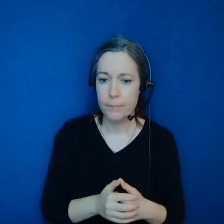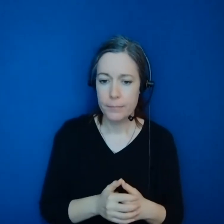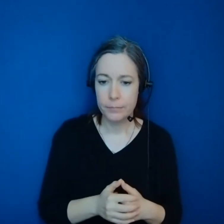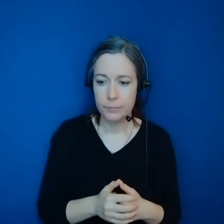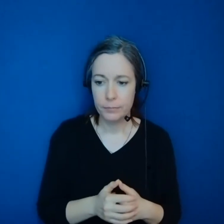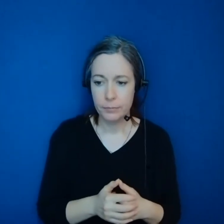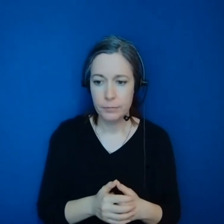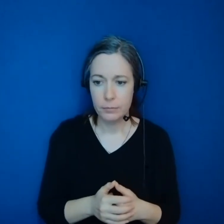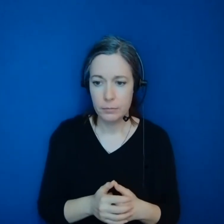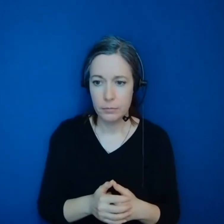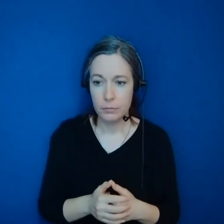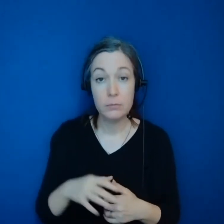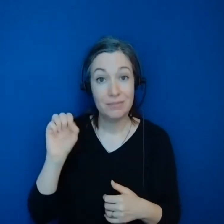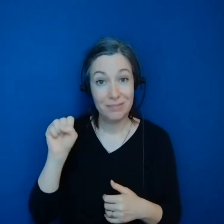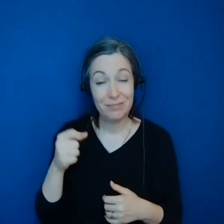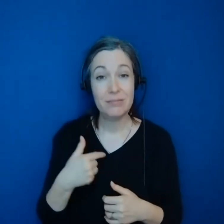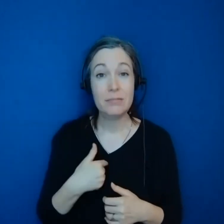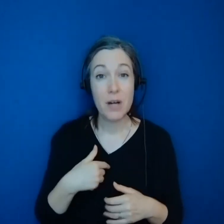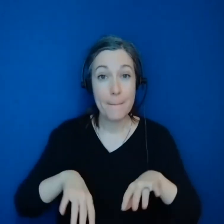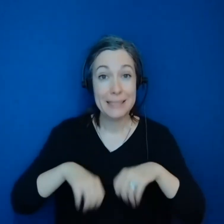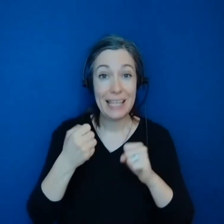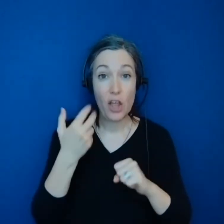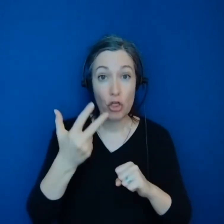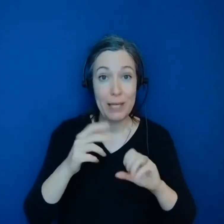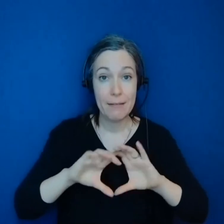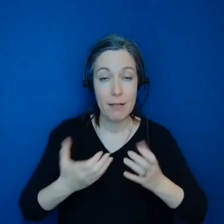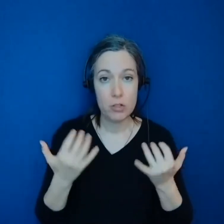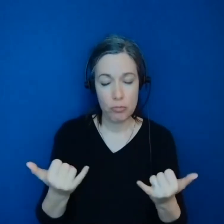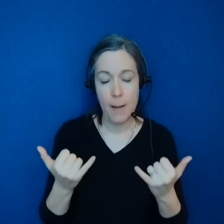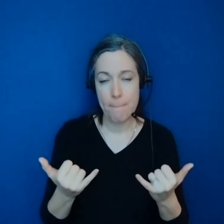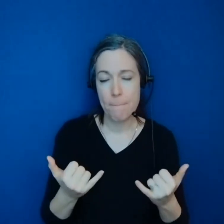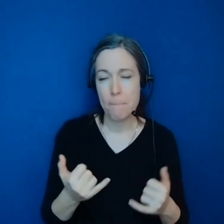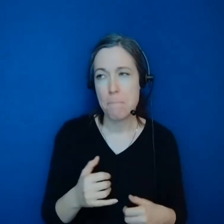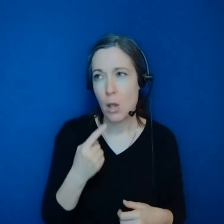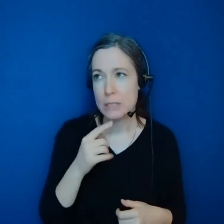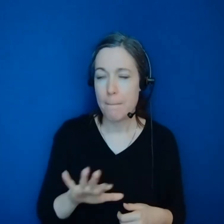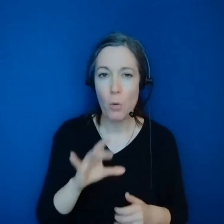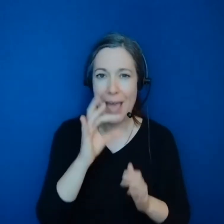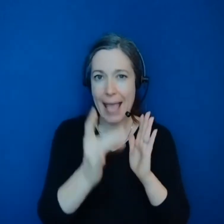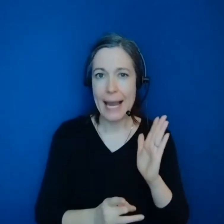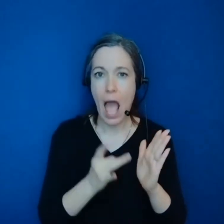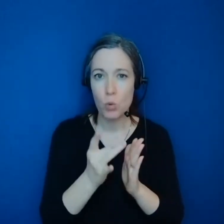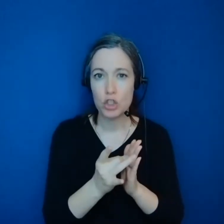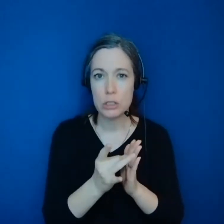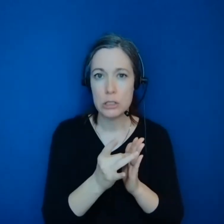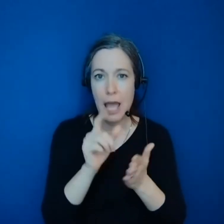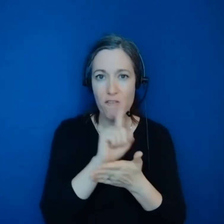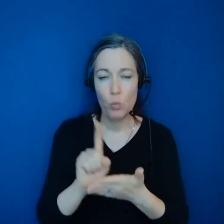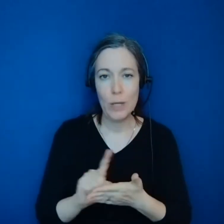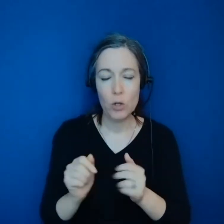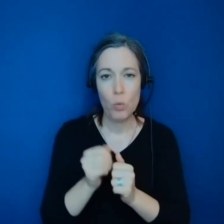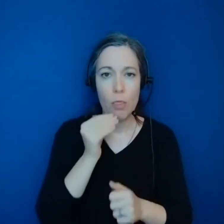Yeah, so I'm taking three classes right now and I spend about eight hours a week on my homework. So